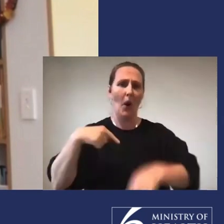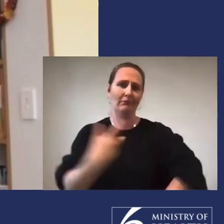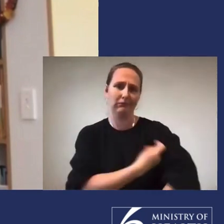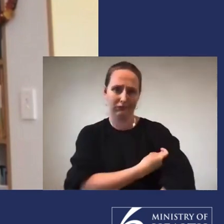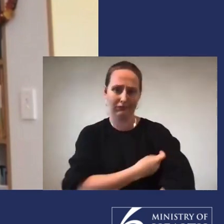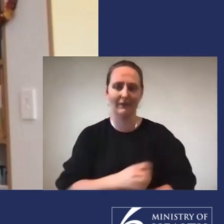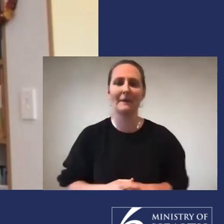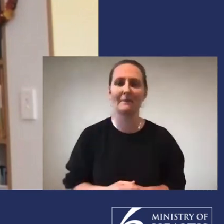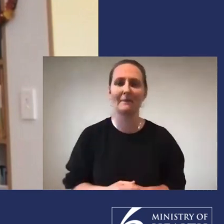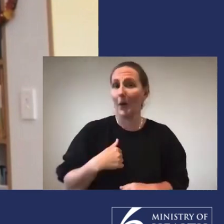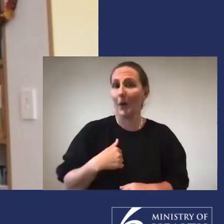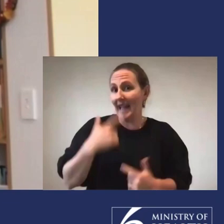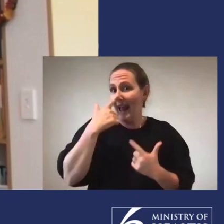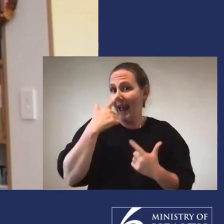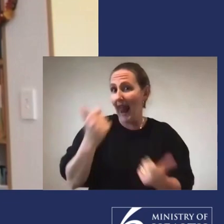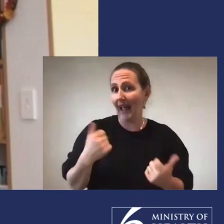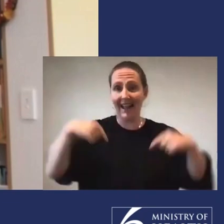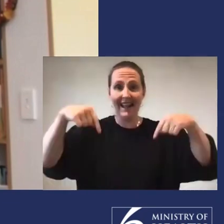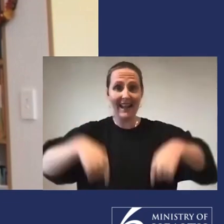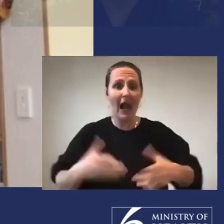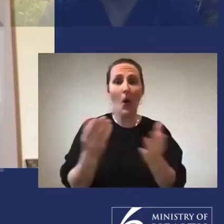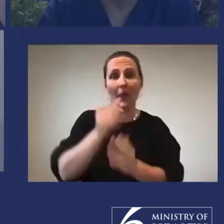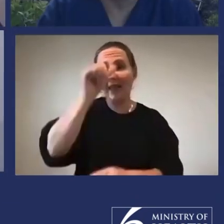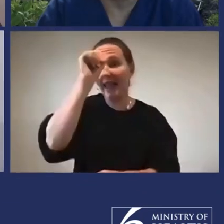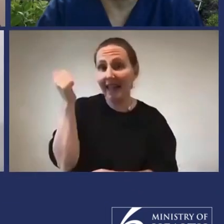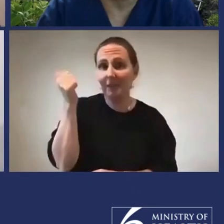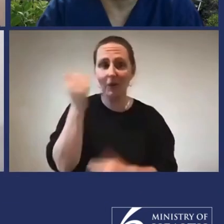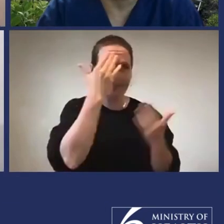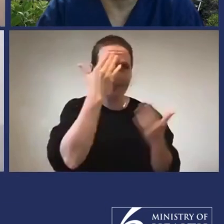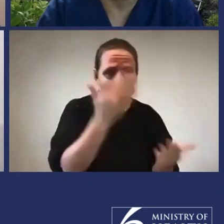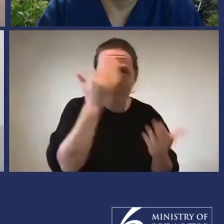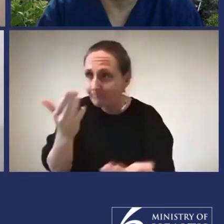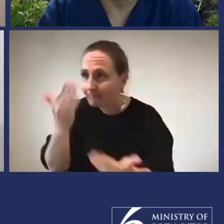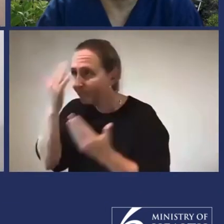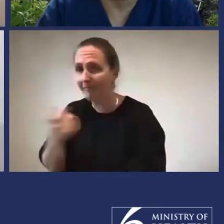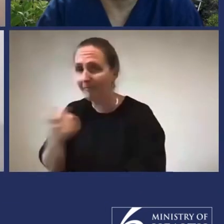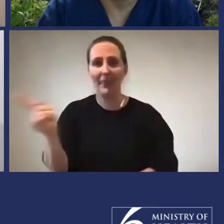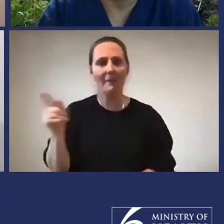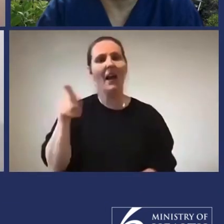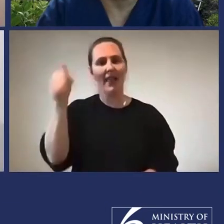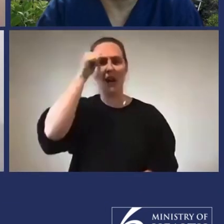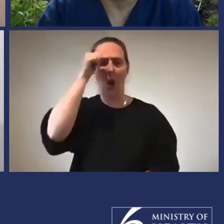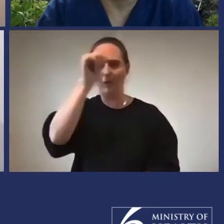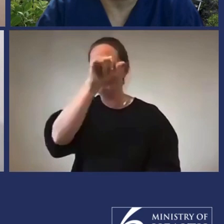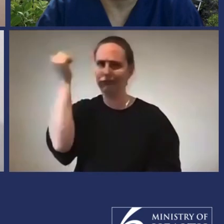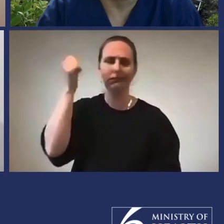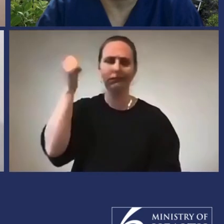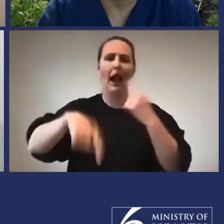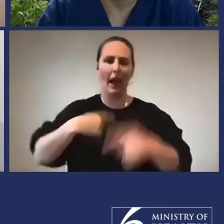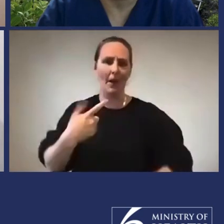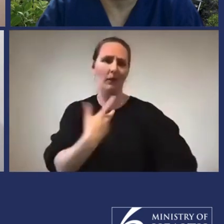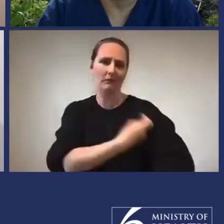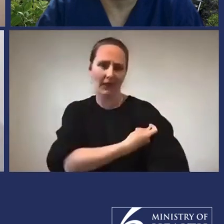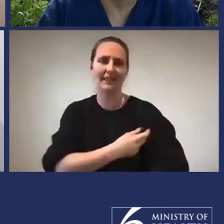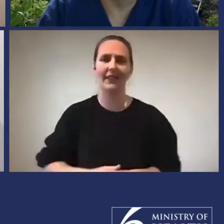be joined by these incredible experts in their field. They know all about the Pfizer vaccine. They know all about pregnant bodies